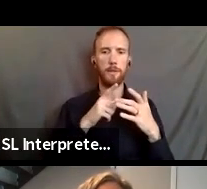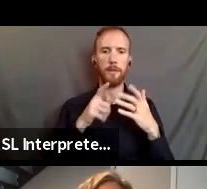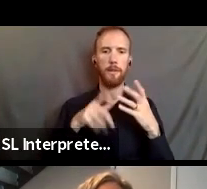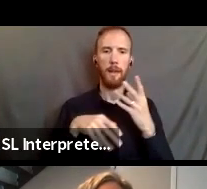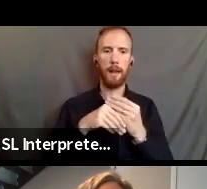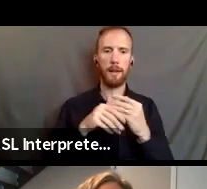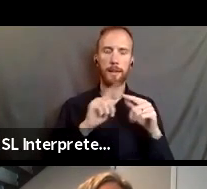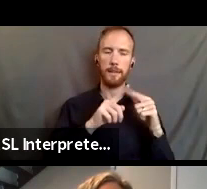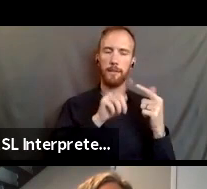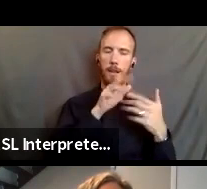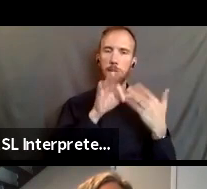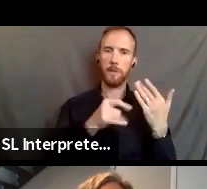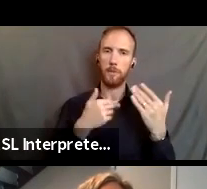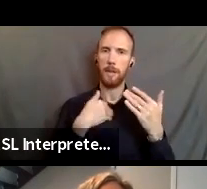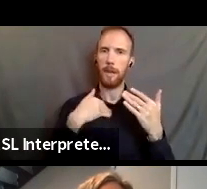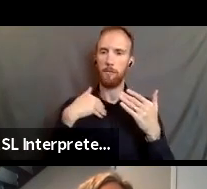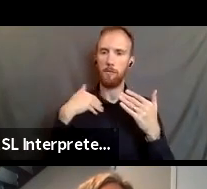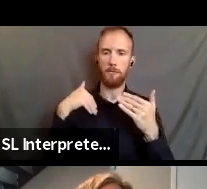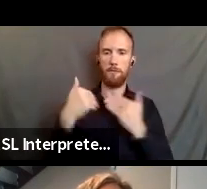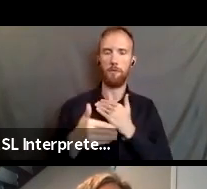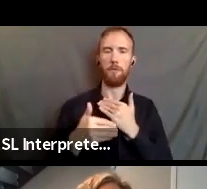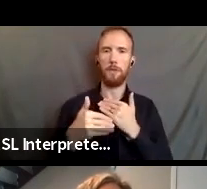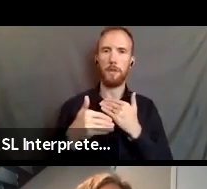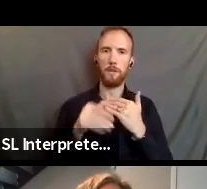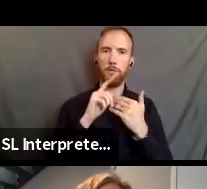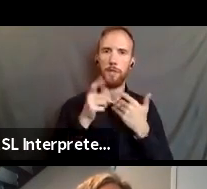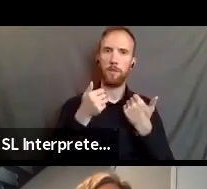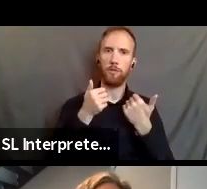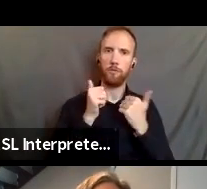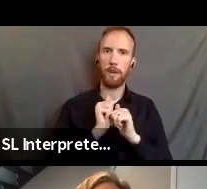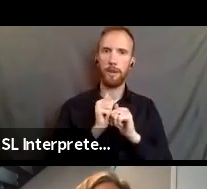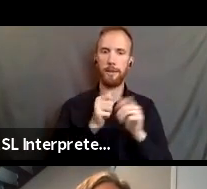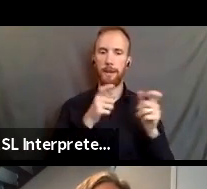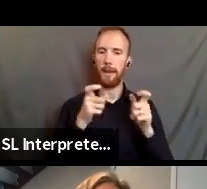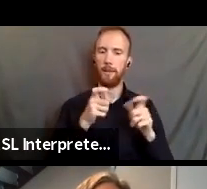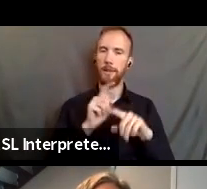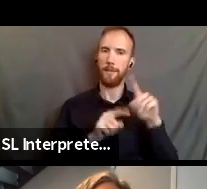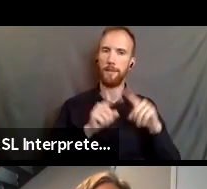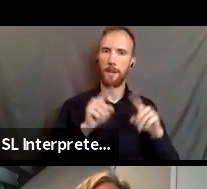disposal moving forward to try to address these kind of circumstances